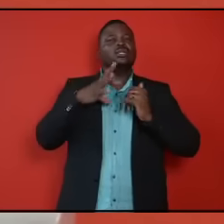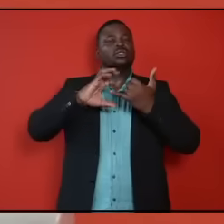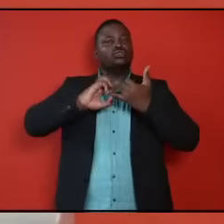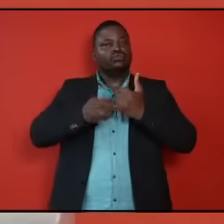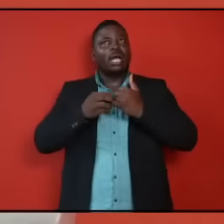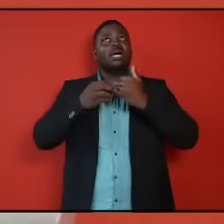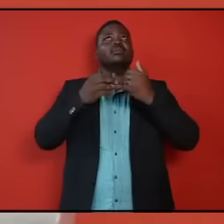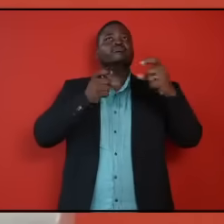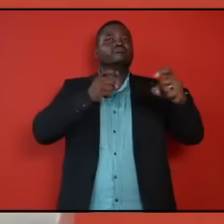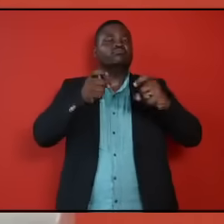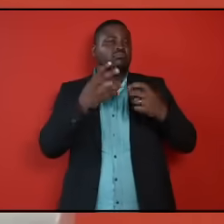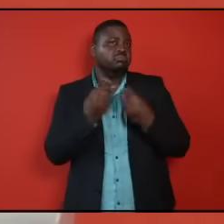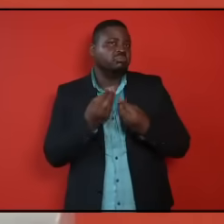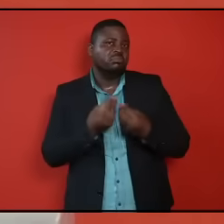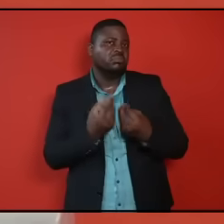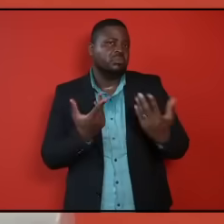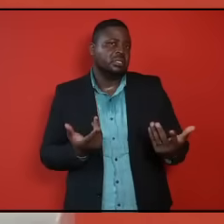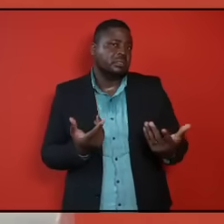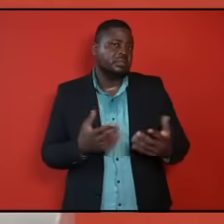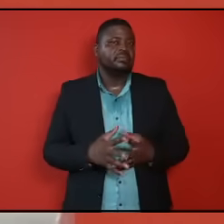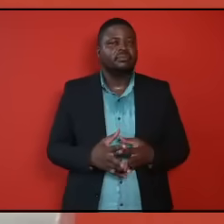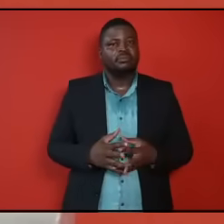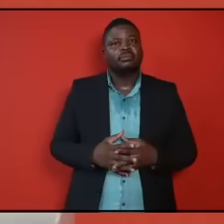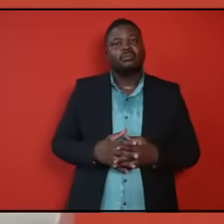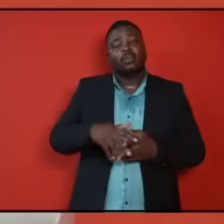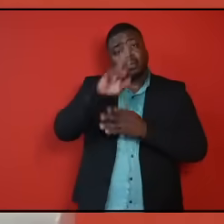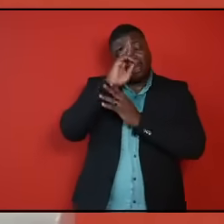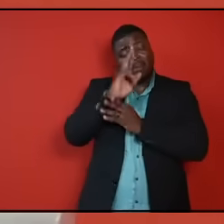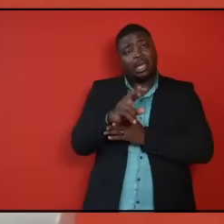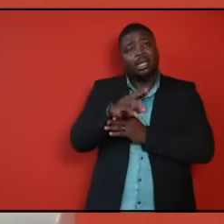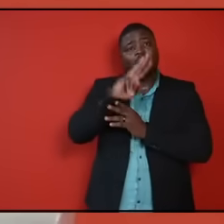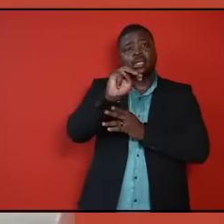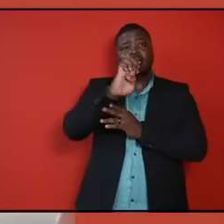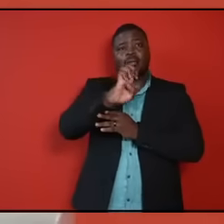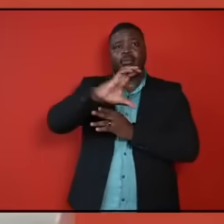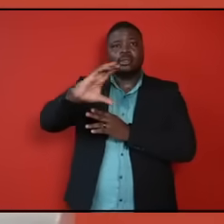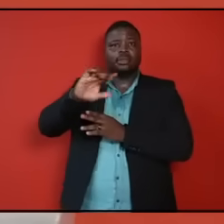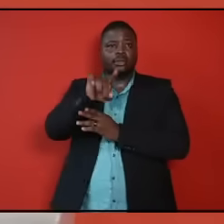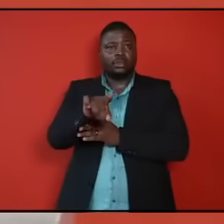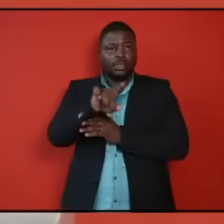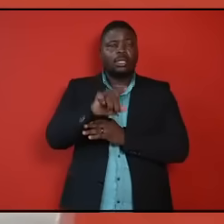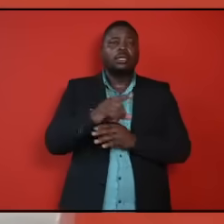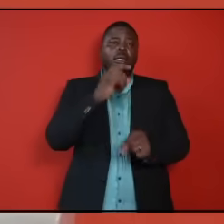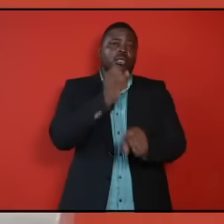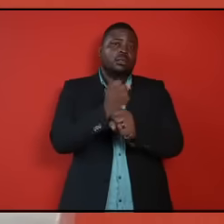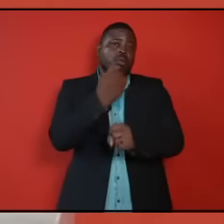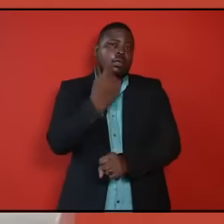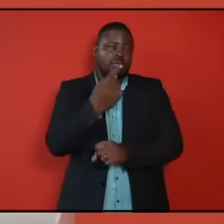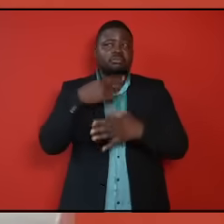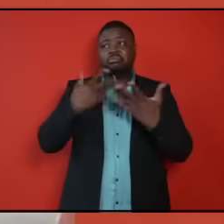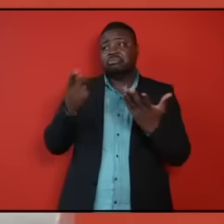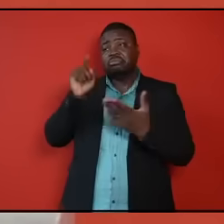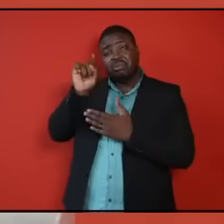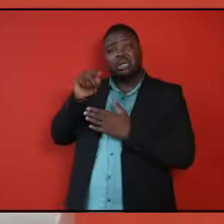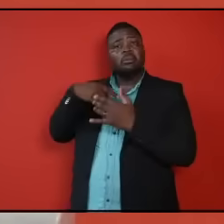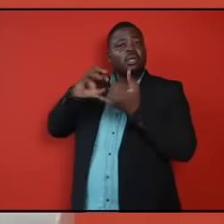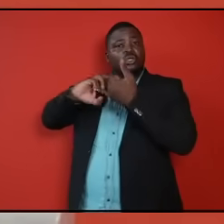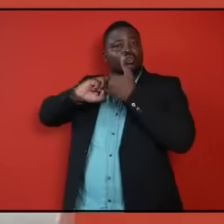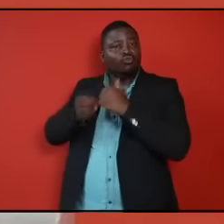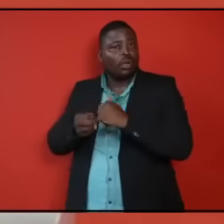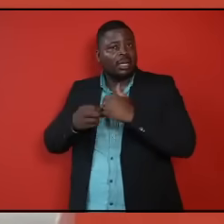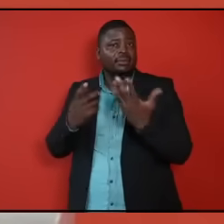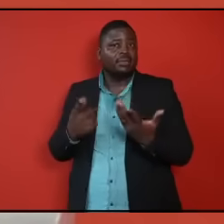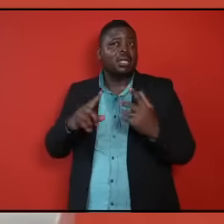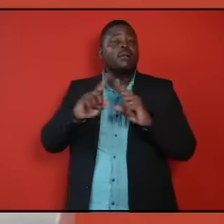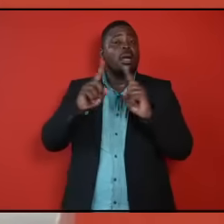I know that the MEC of Finance in Gauteng has been trying by all means to